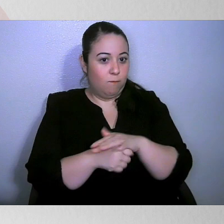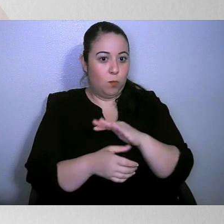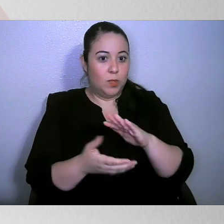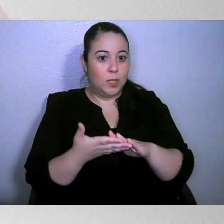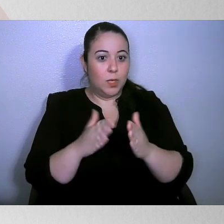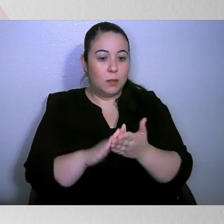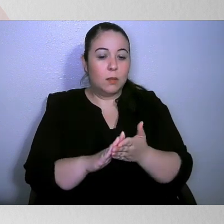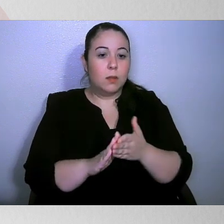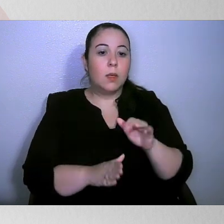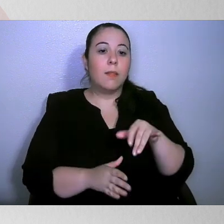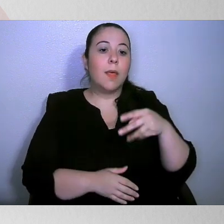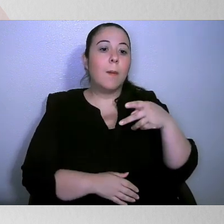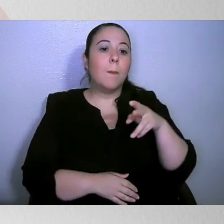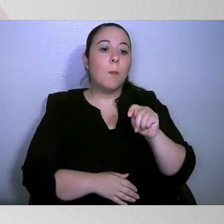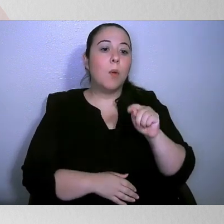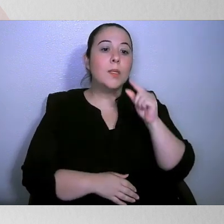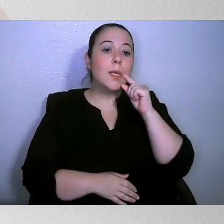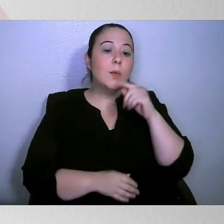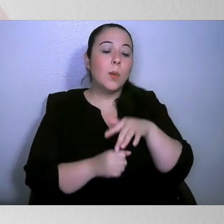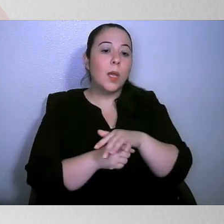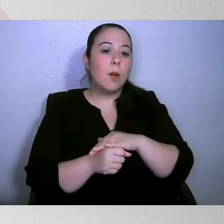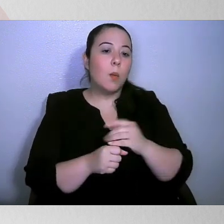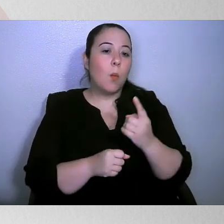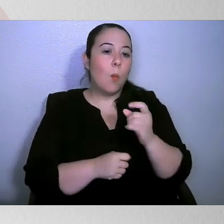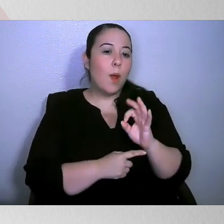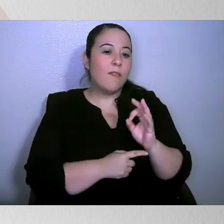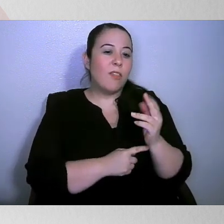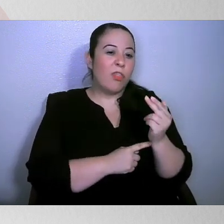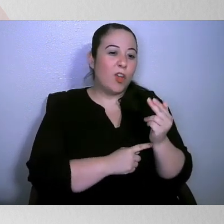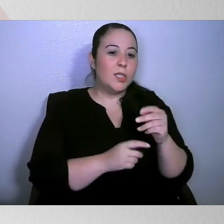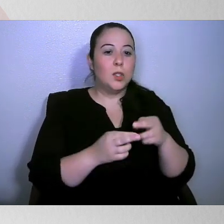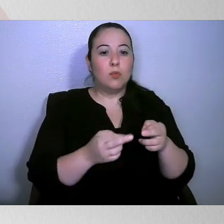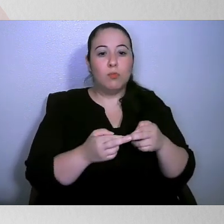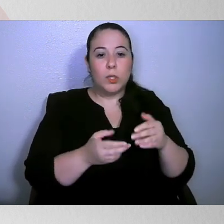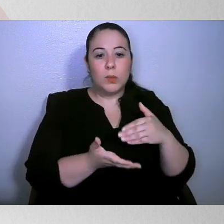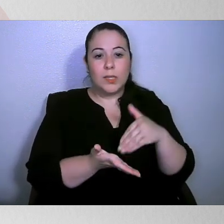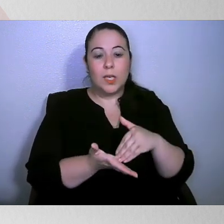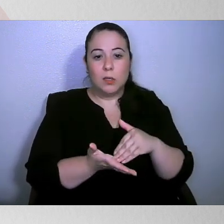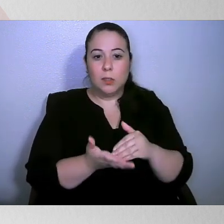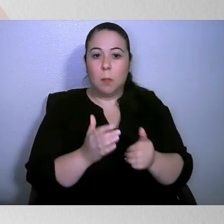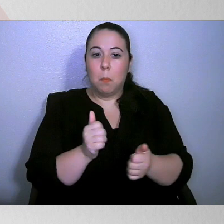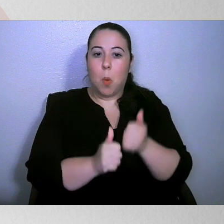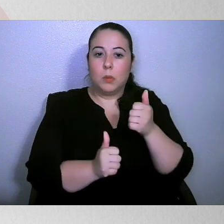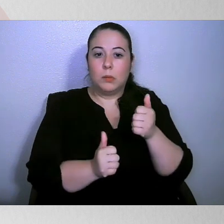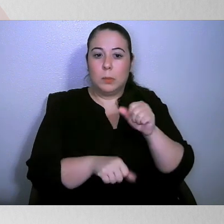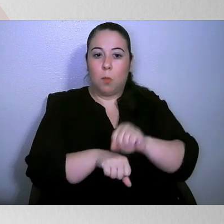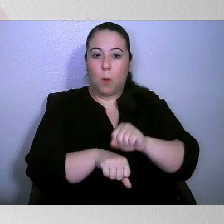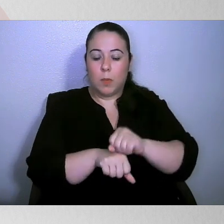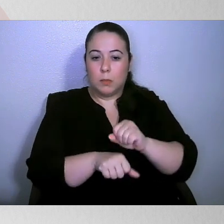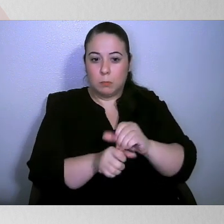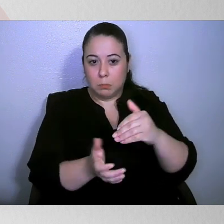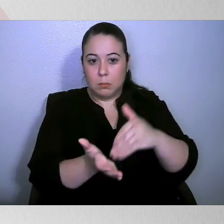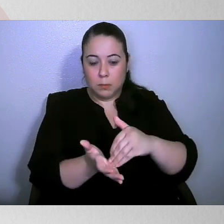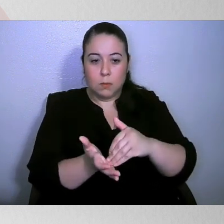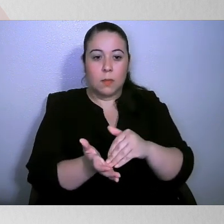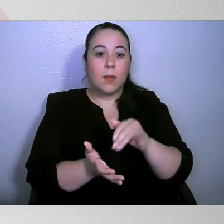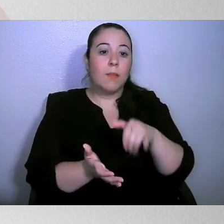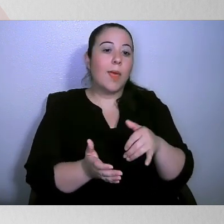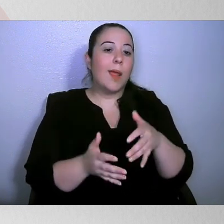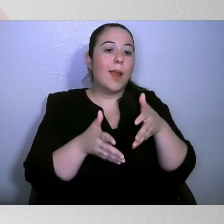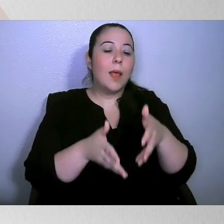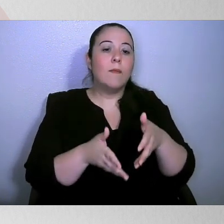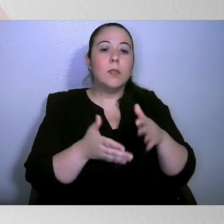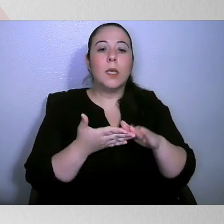is one of 13 regional centers, which are the main employment areas of the city. The remaining 17 sub-area plans are community